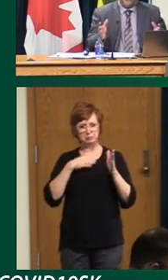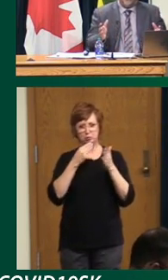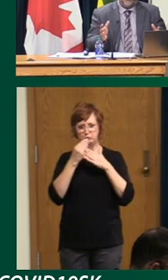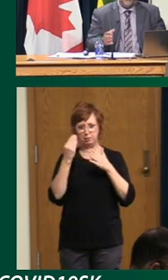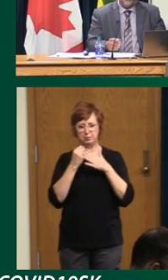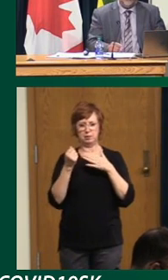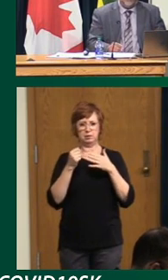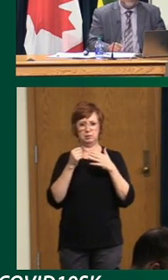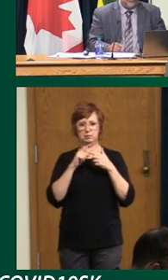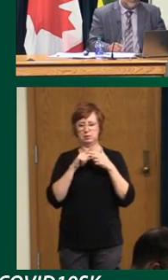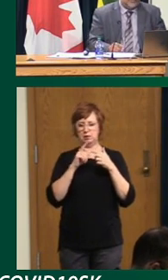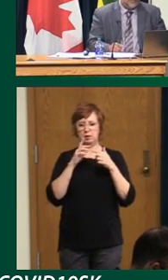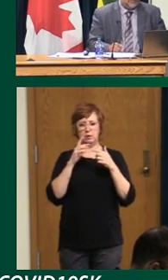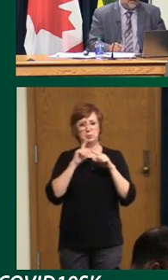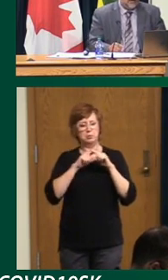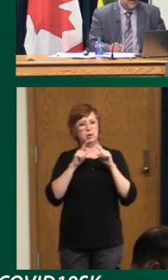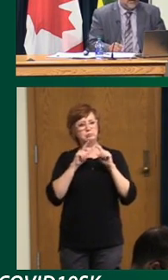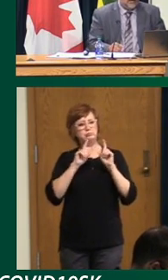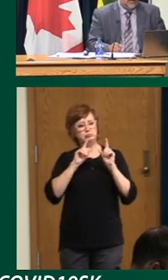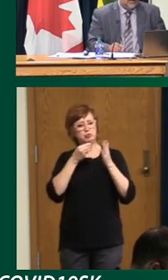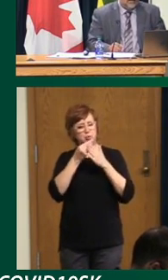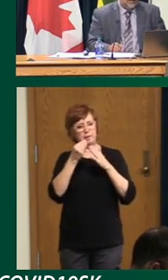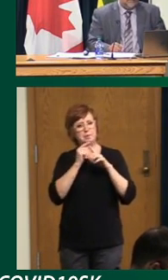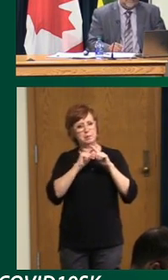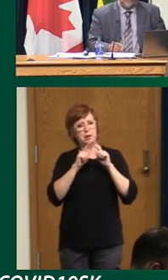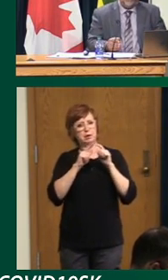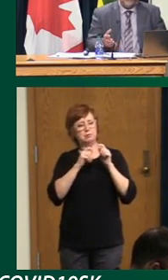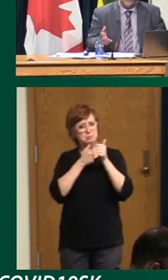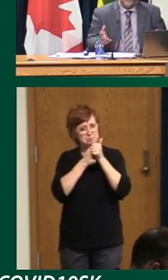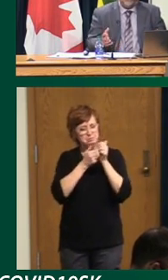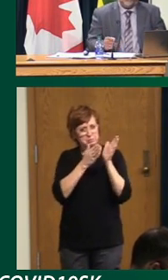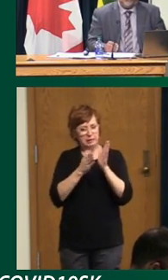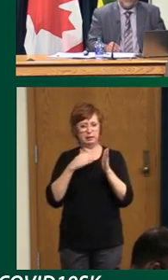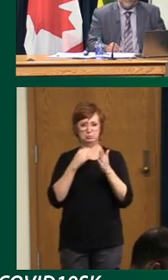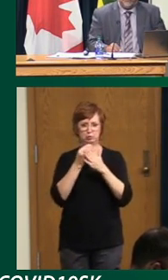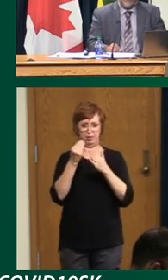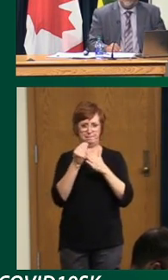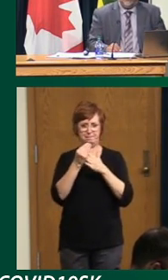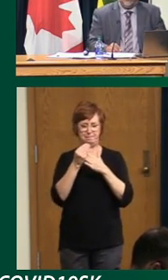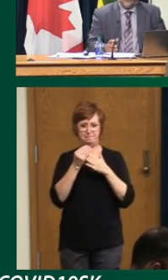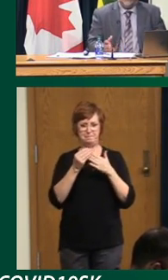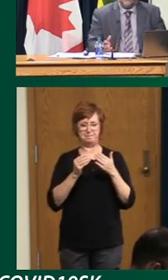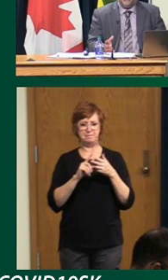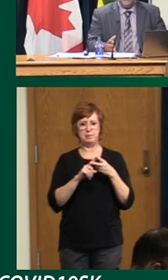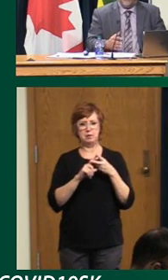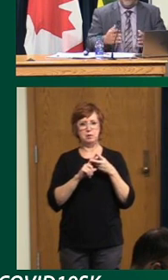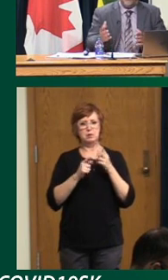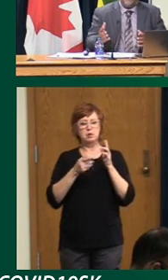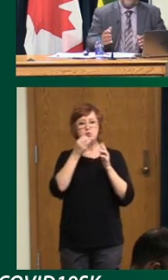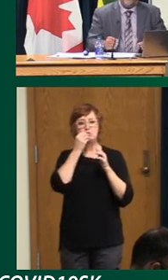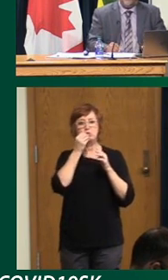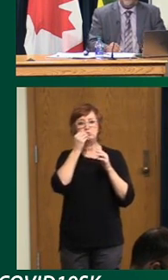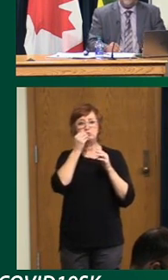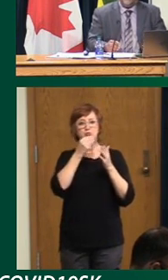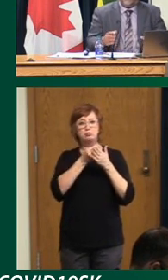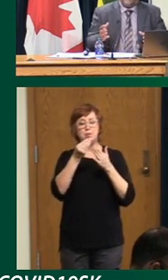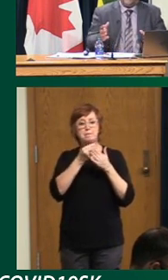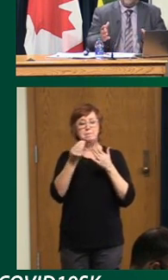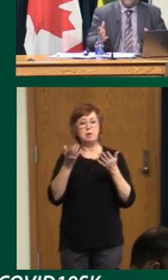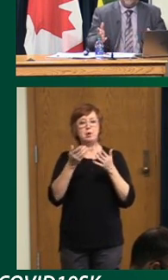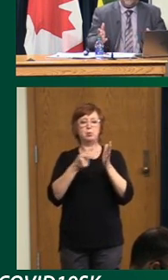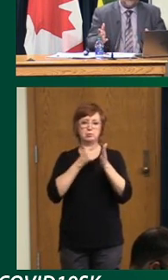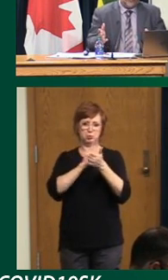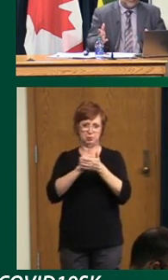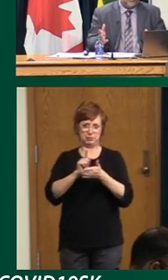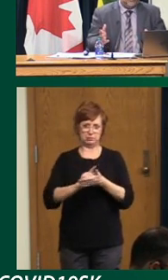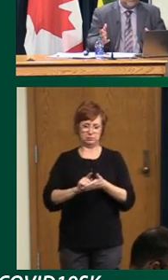kind of get what you need in a more systematic way. And similarly, grocery store visits, go once a week in a more systematic way at